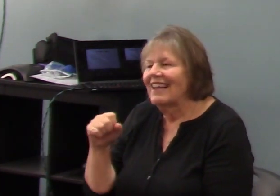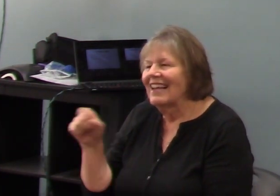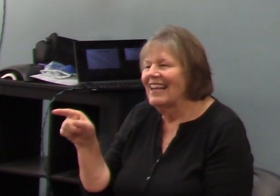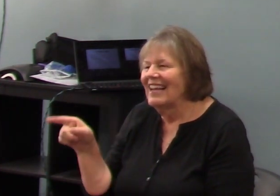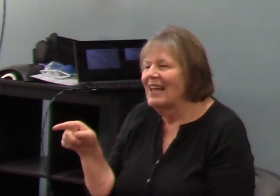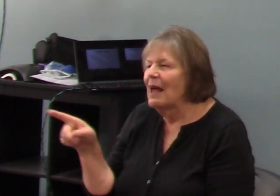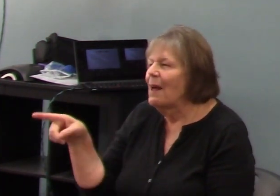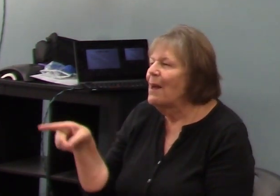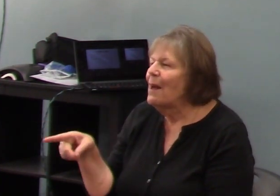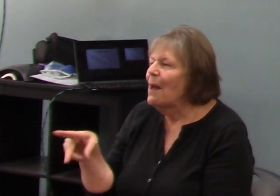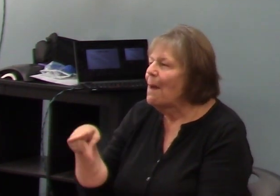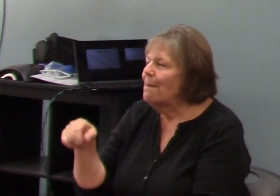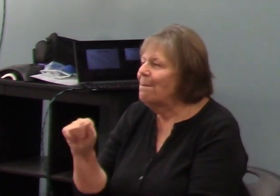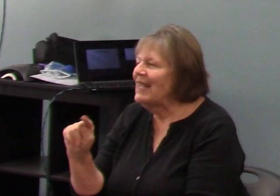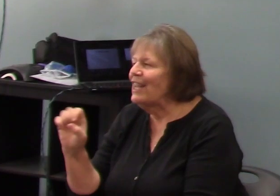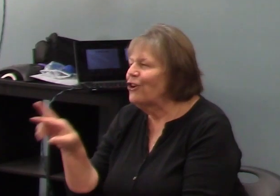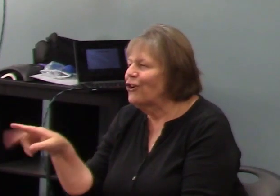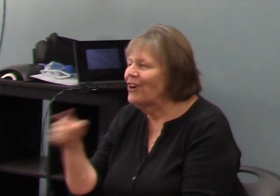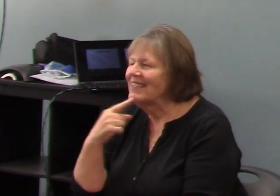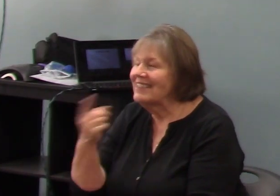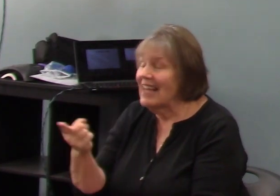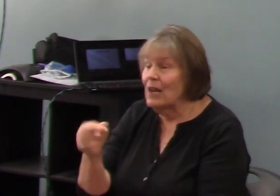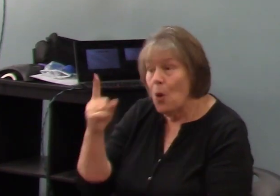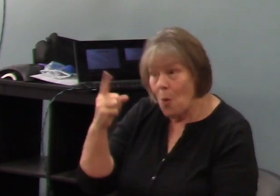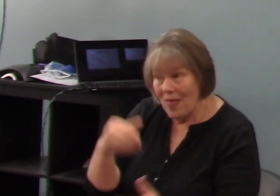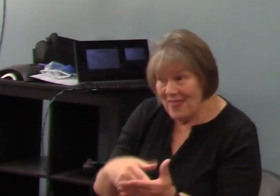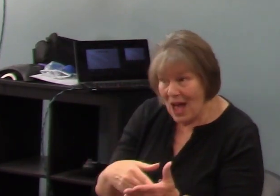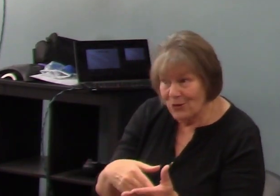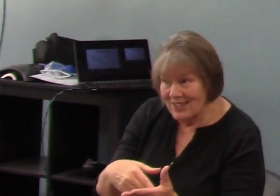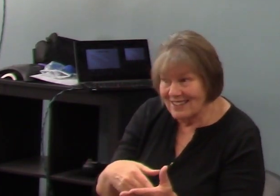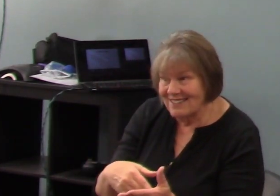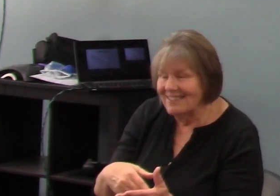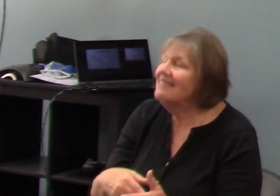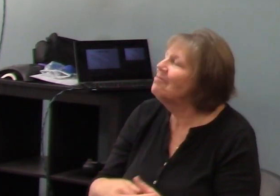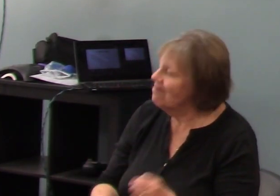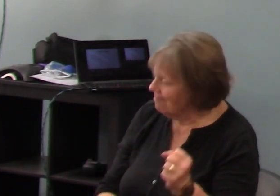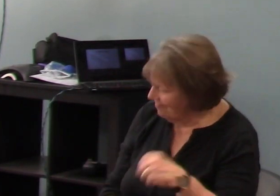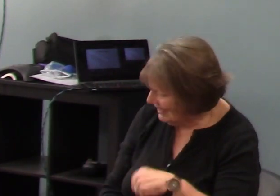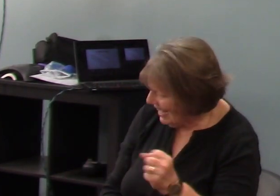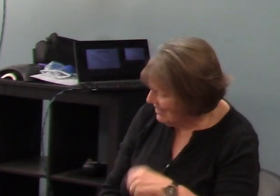you. A lot of people think it's like a little bit bigger. Oh yeah, the number's a little bit bigger.